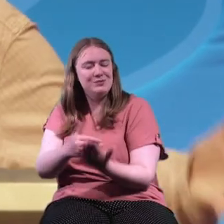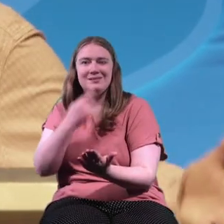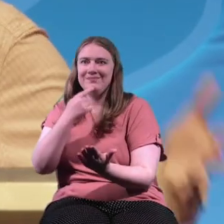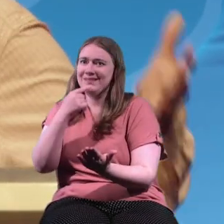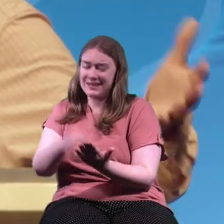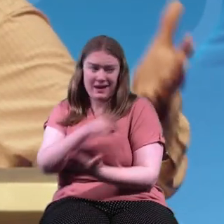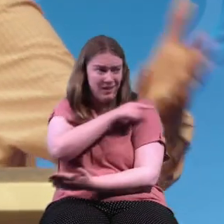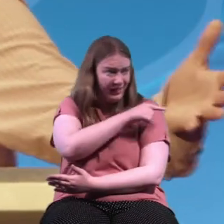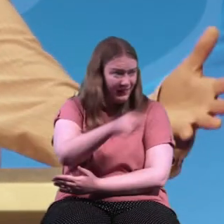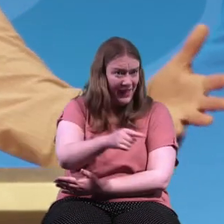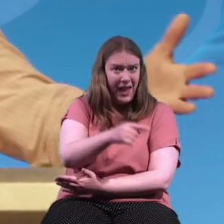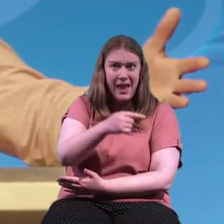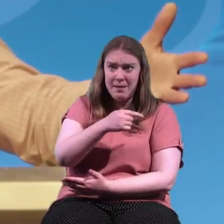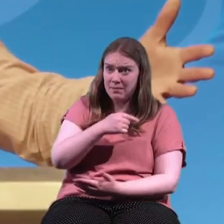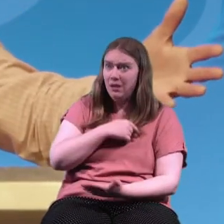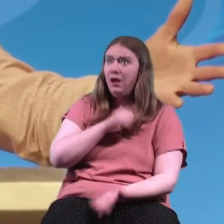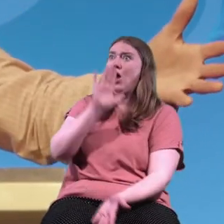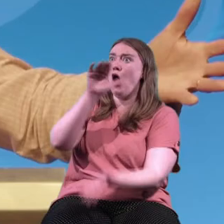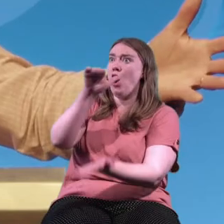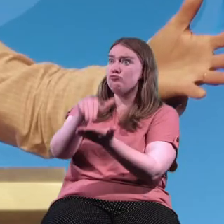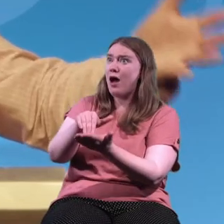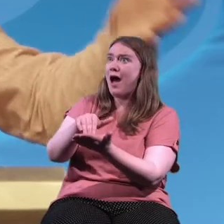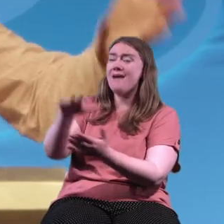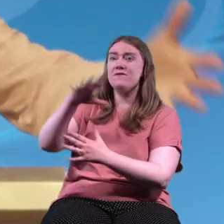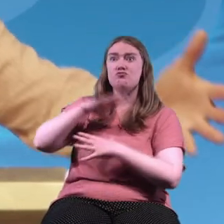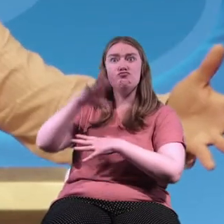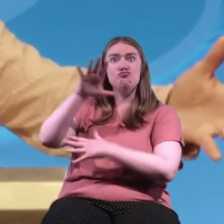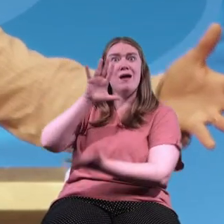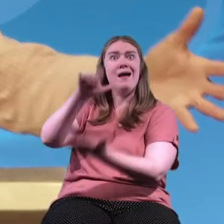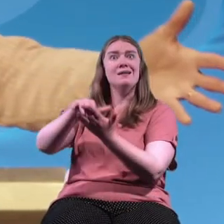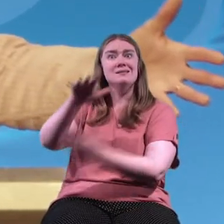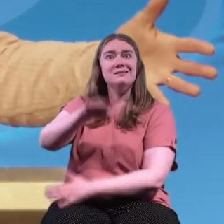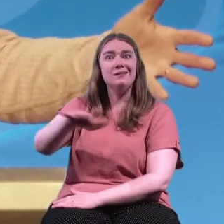entering that rest still stands.